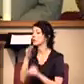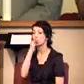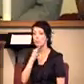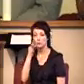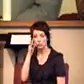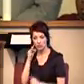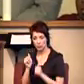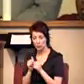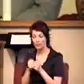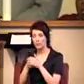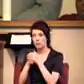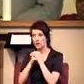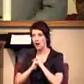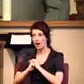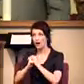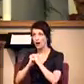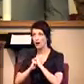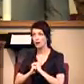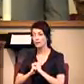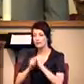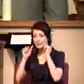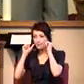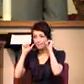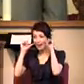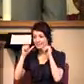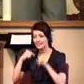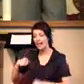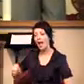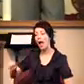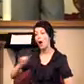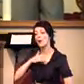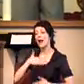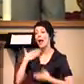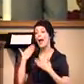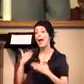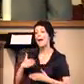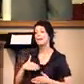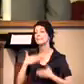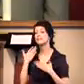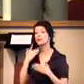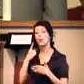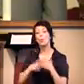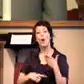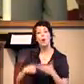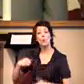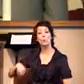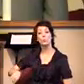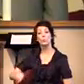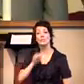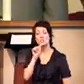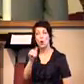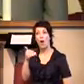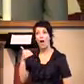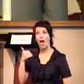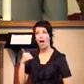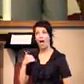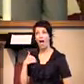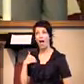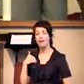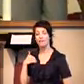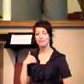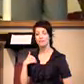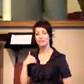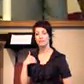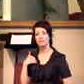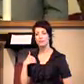prayer. Isn't basing our happiness on what we don't have. We base our happiness